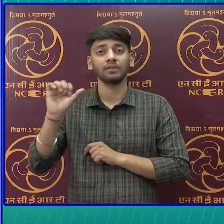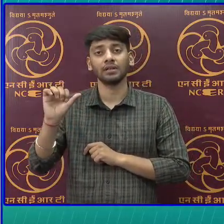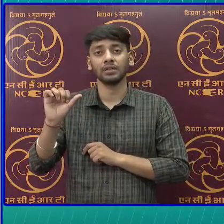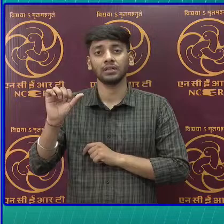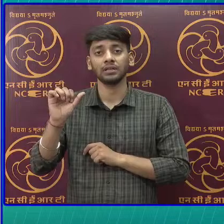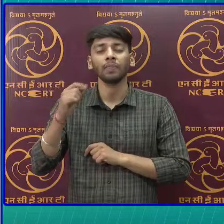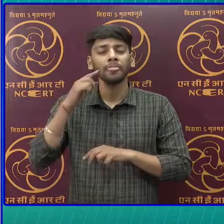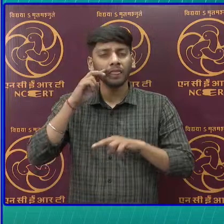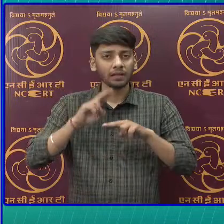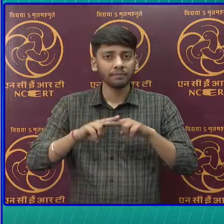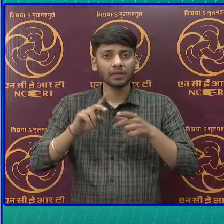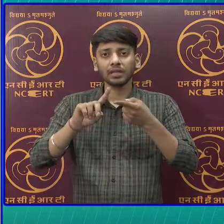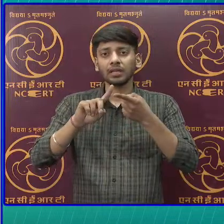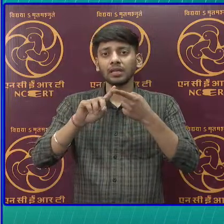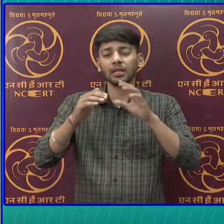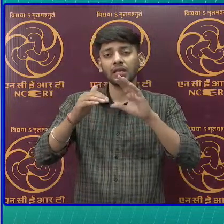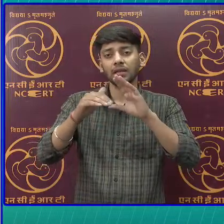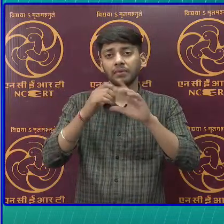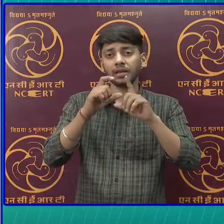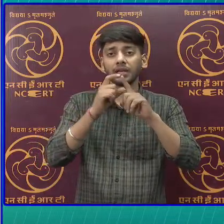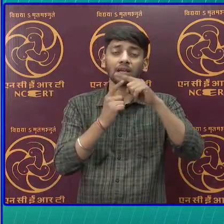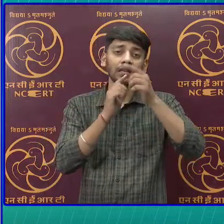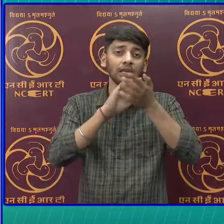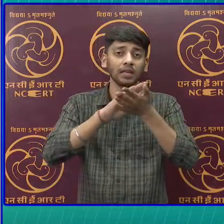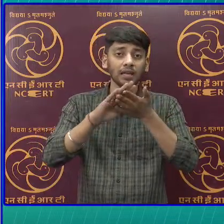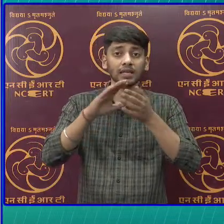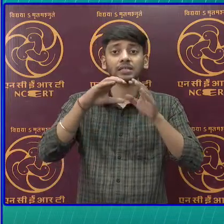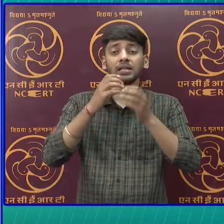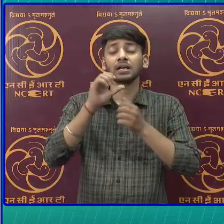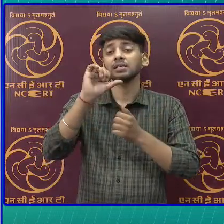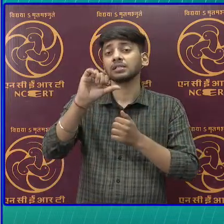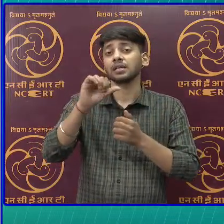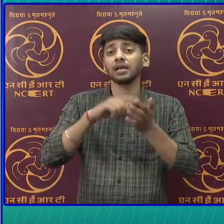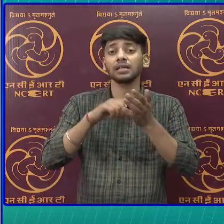8800440559, and our email ID is